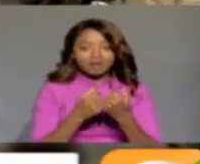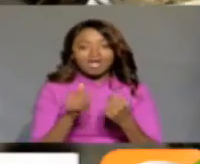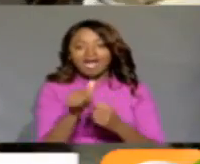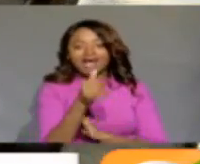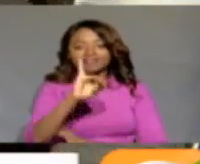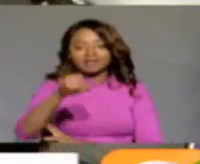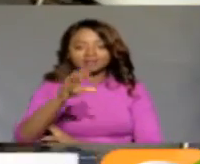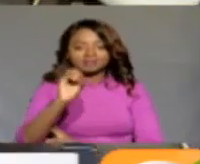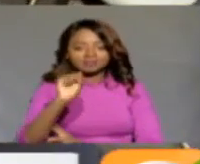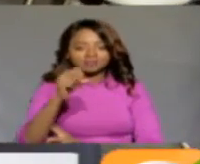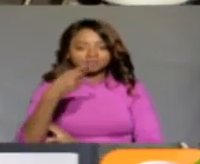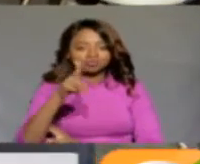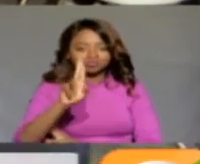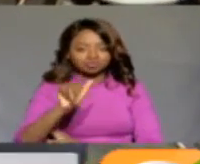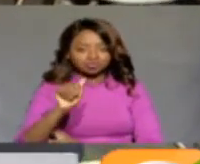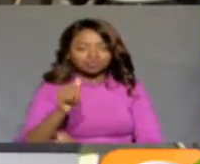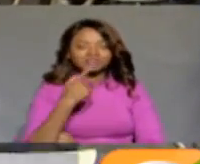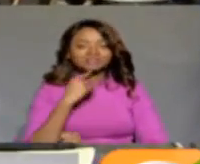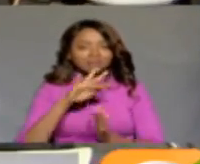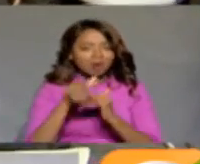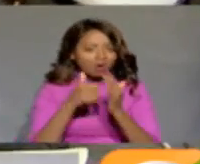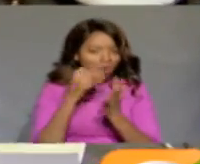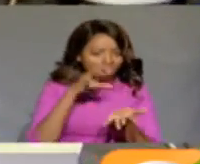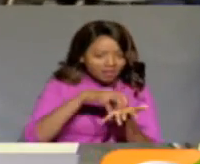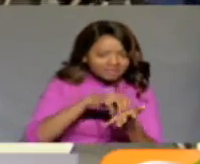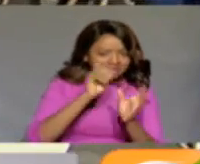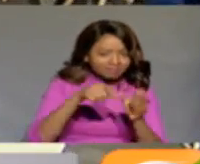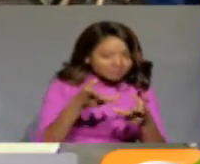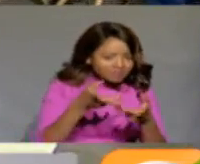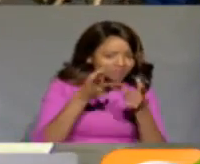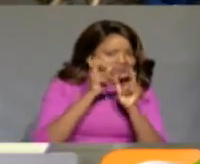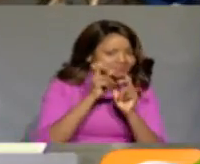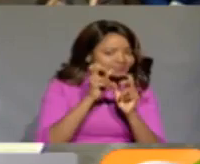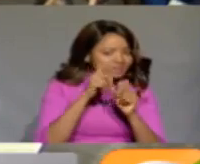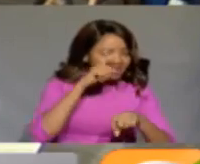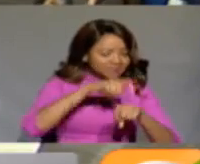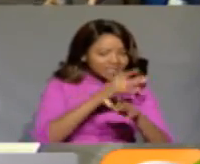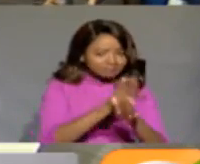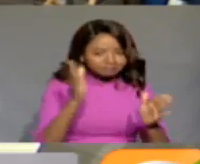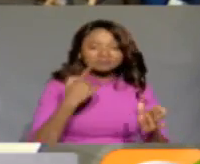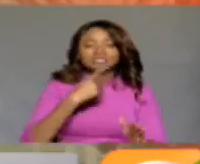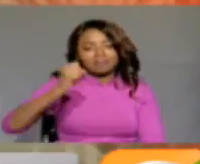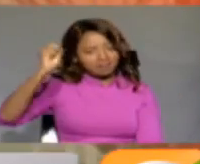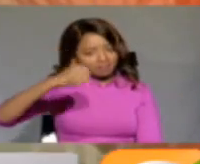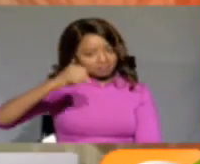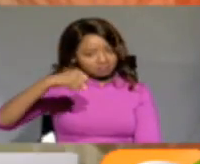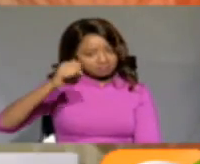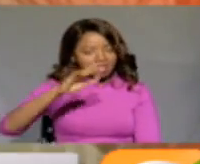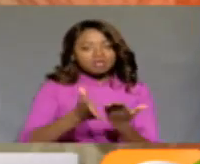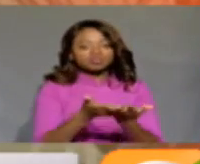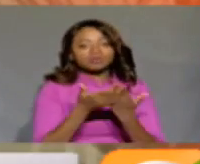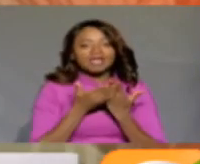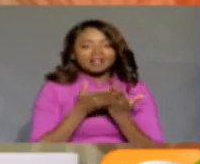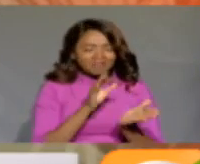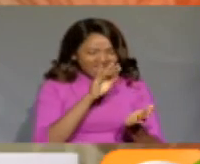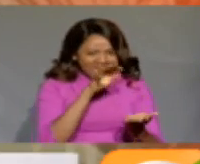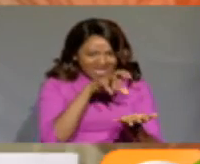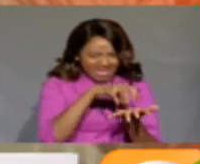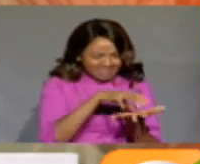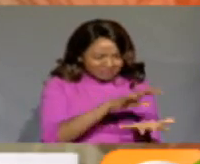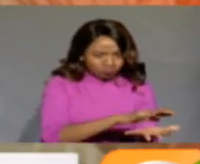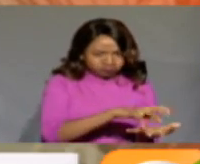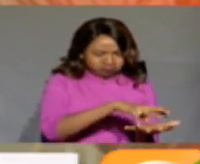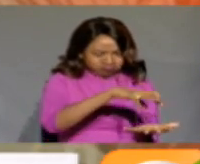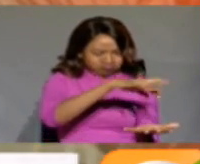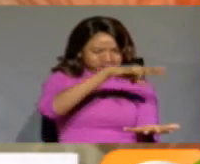Omuka, responding to the question whether should all cases be heard and determined within a stipulated time, he says yes. This will help reduce crowding of cases in